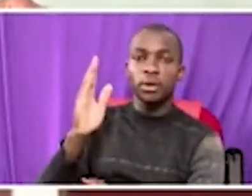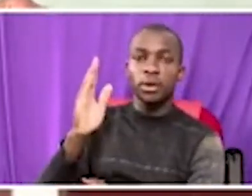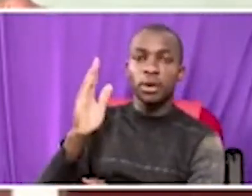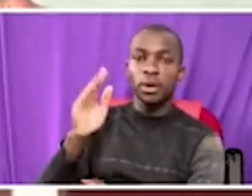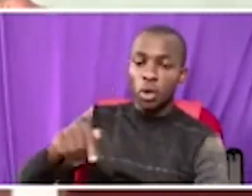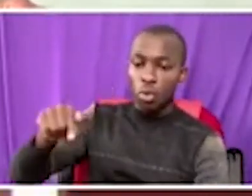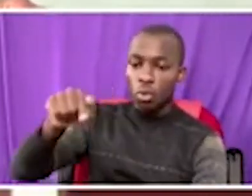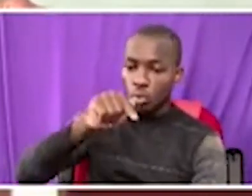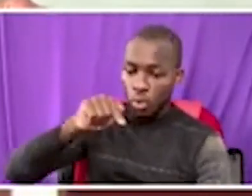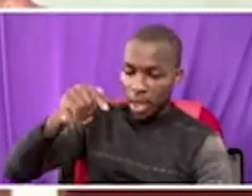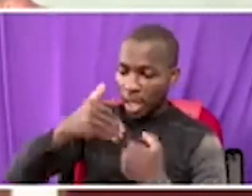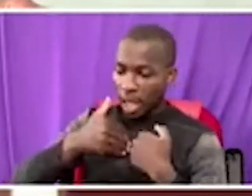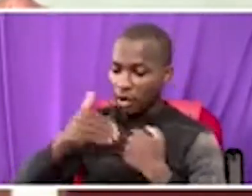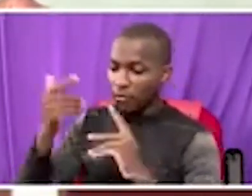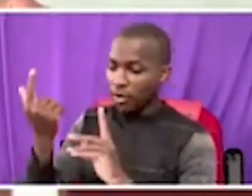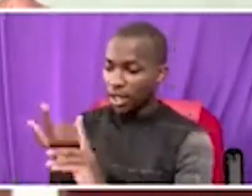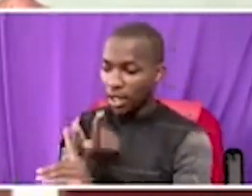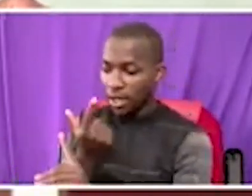just killed him.